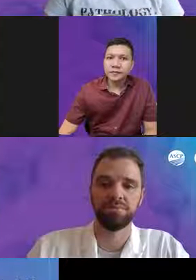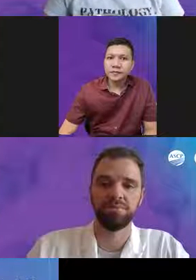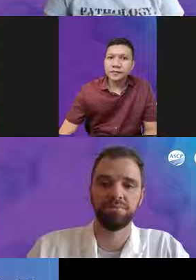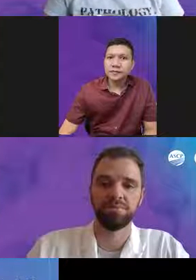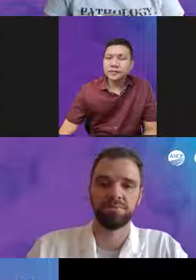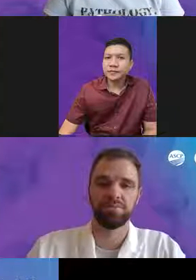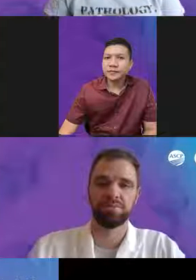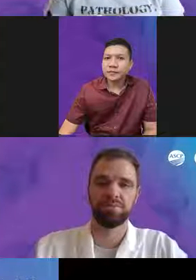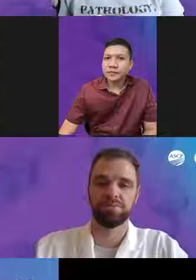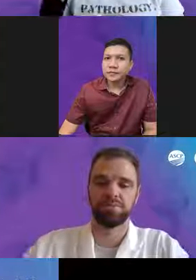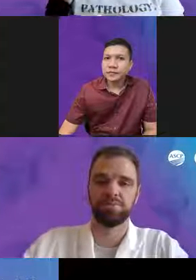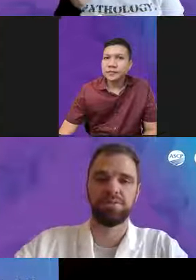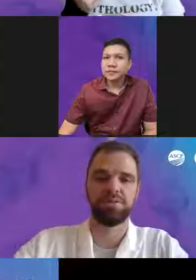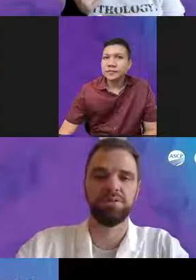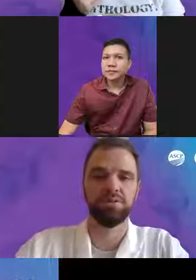any type of organ,